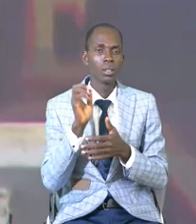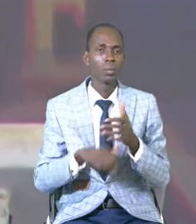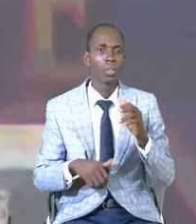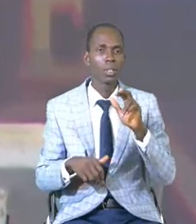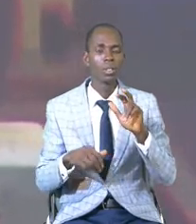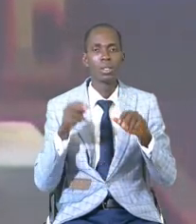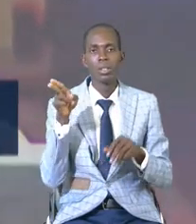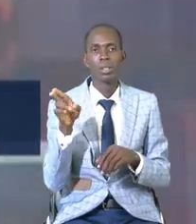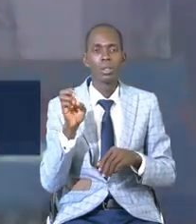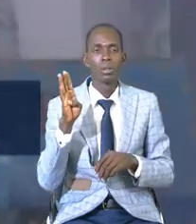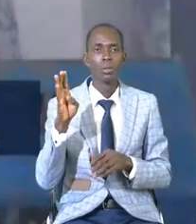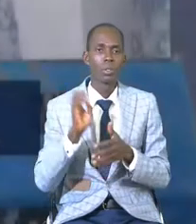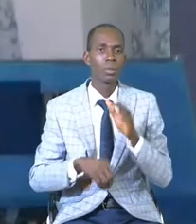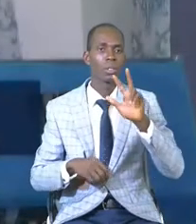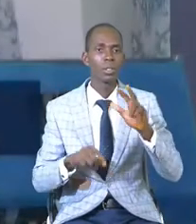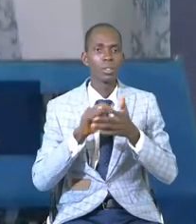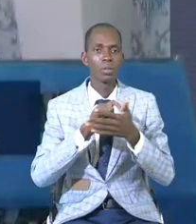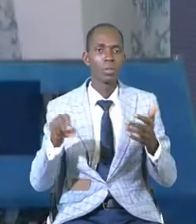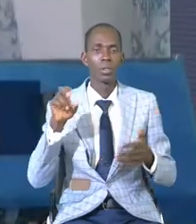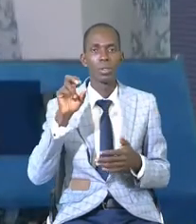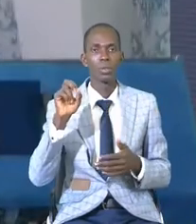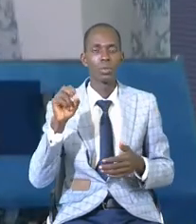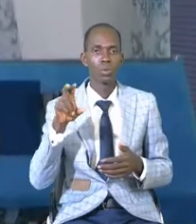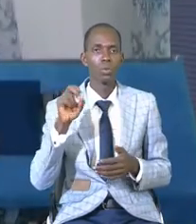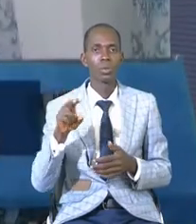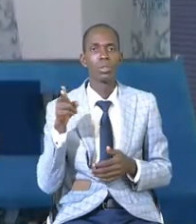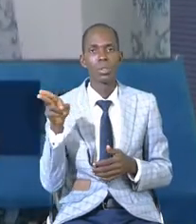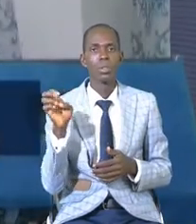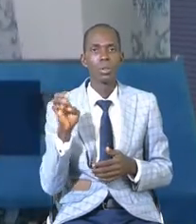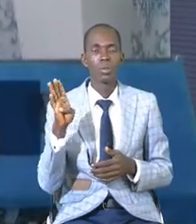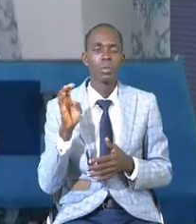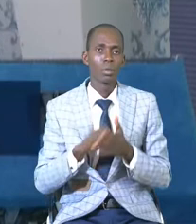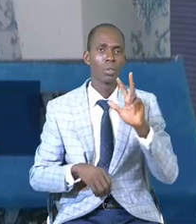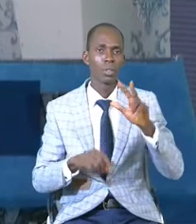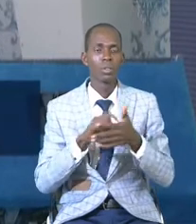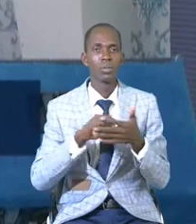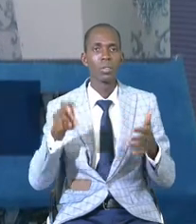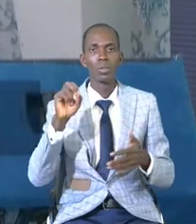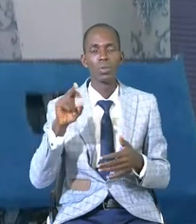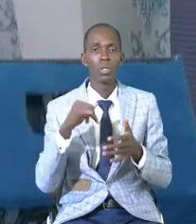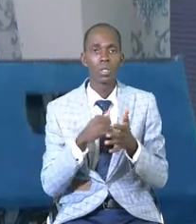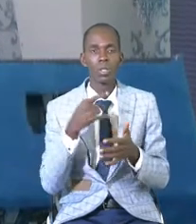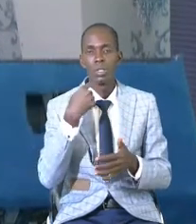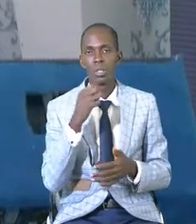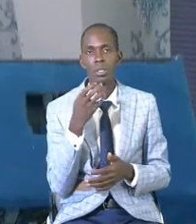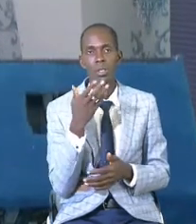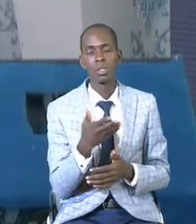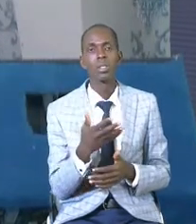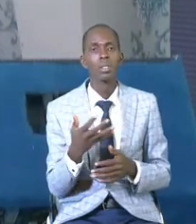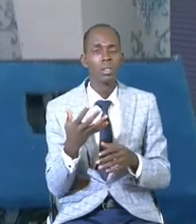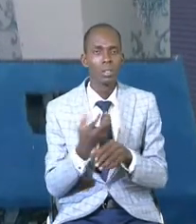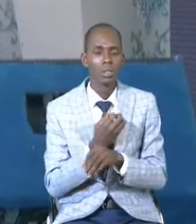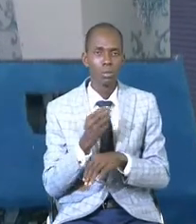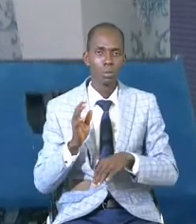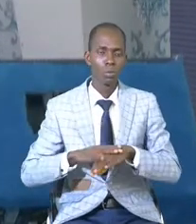verse 12. Hebrews chapter 3, we're looking at verse 12. It says, take heed,